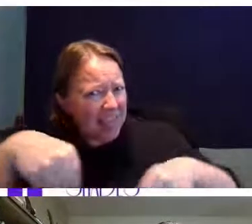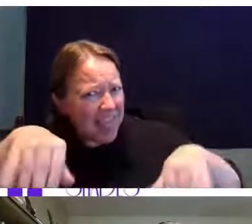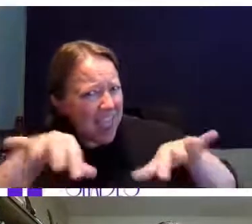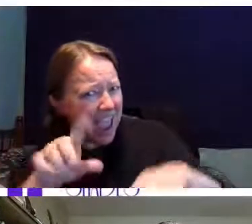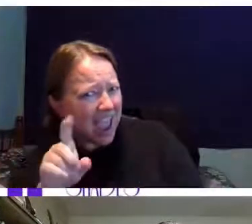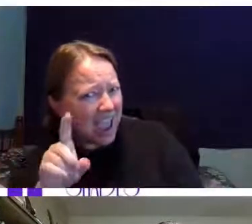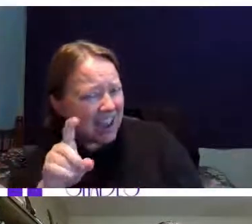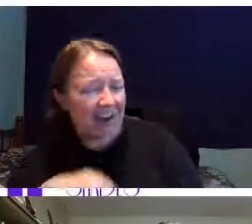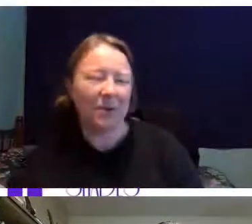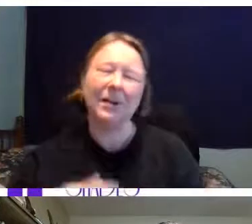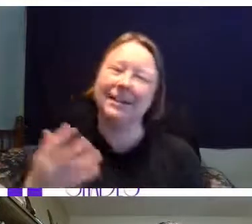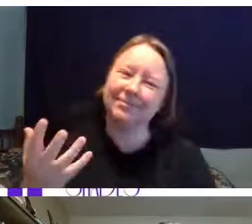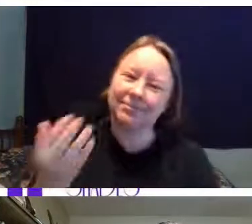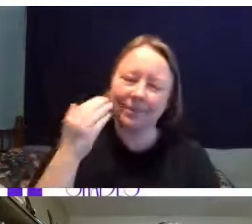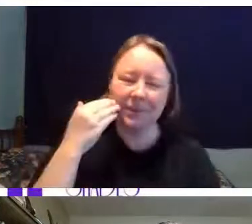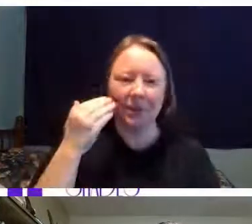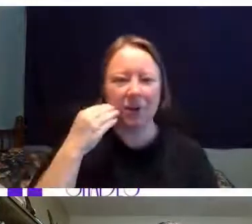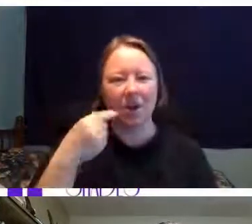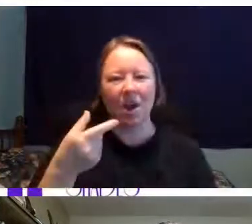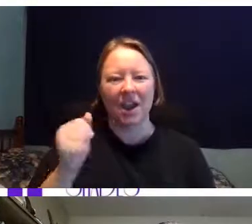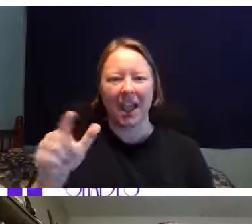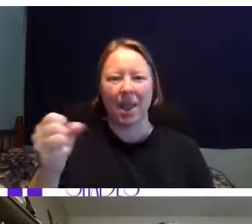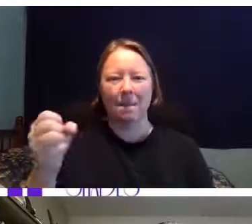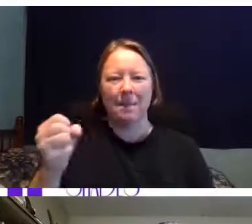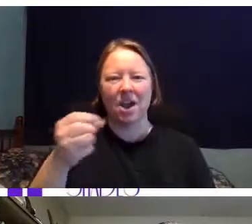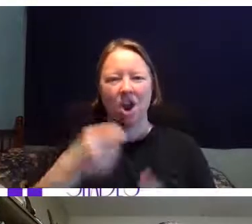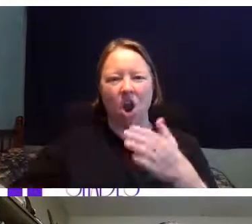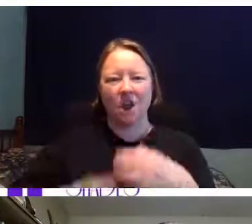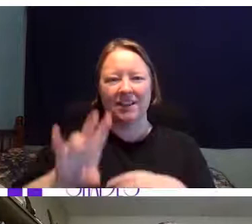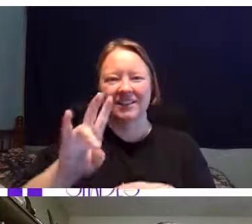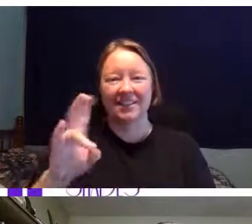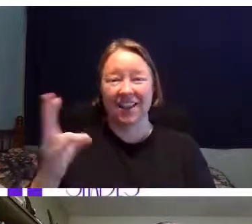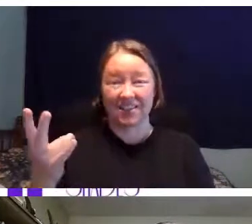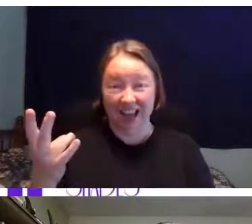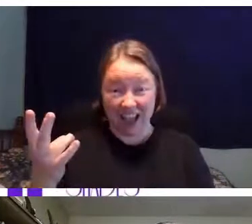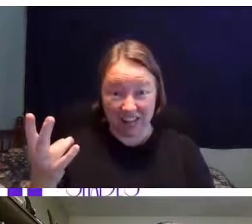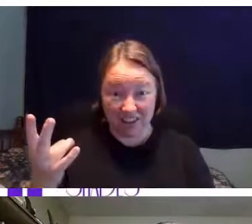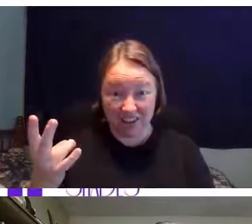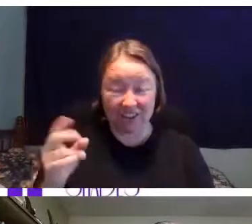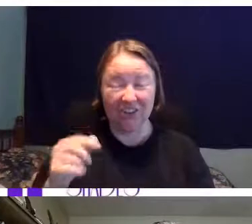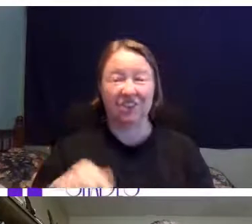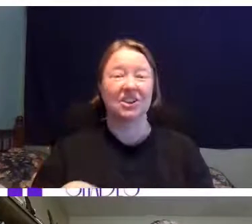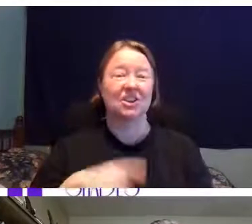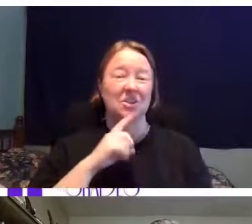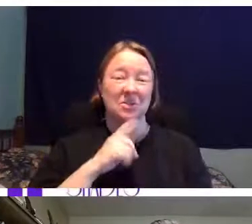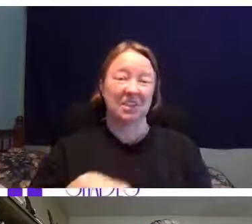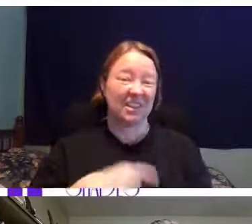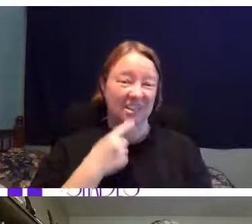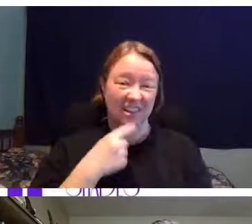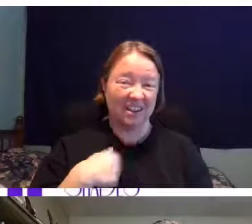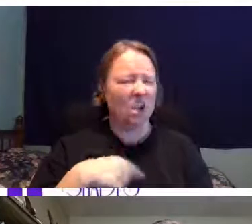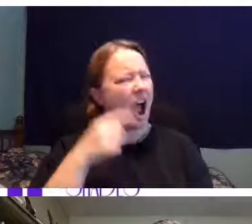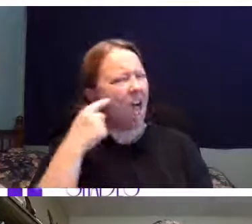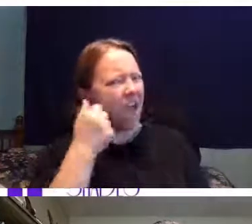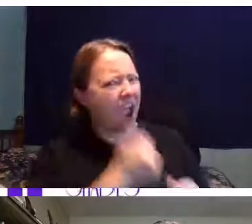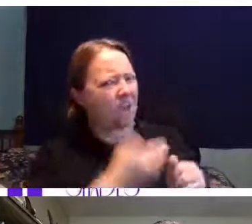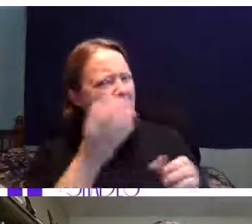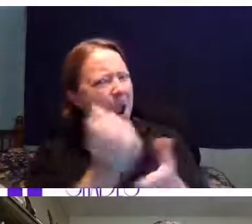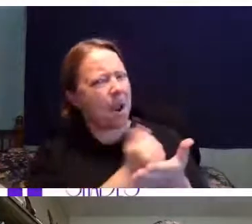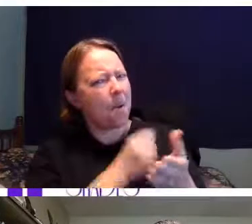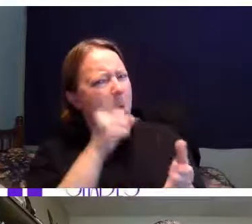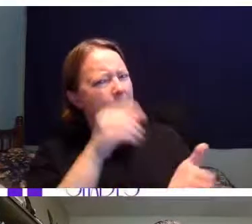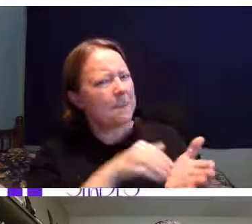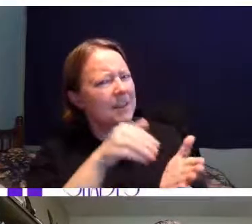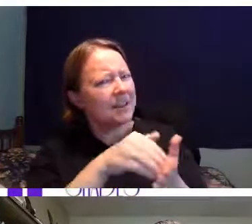Well, you know, a gallon of milk is like $7 and it's really expensive. So the money goes. I thought everyone makes $1 million in